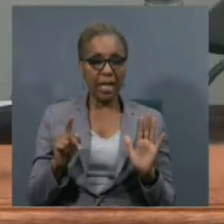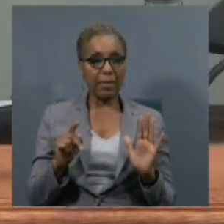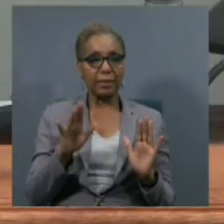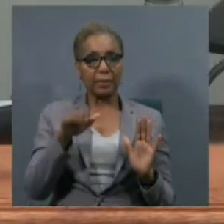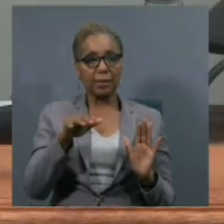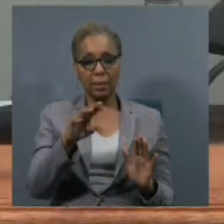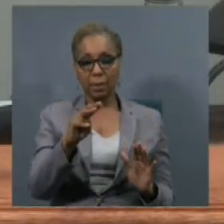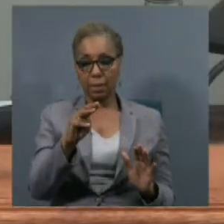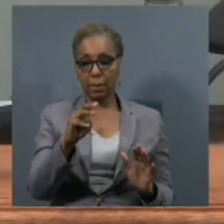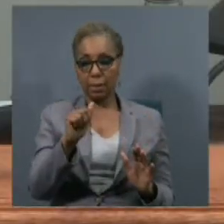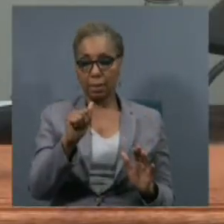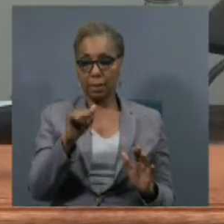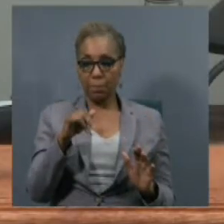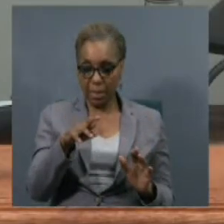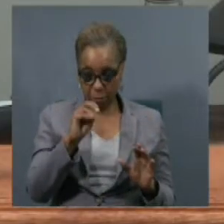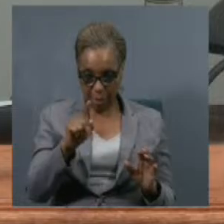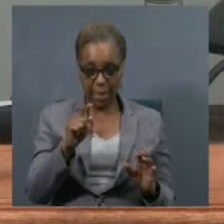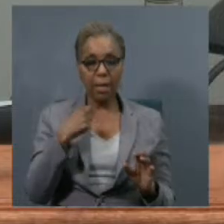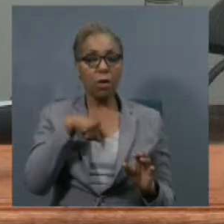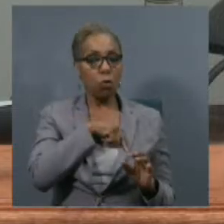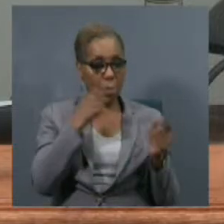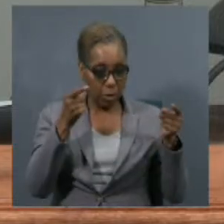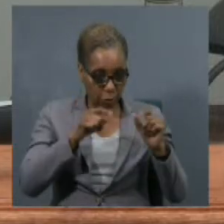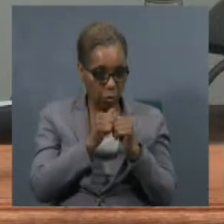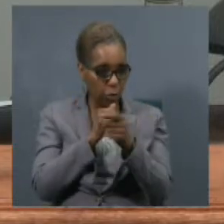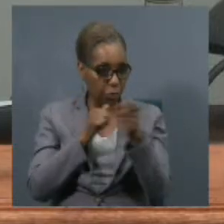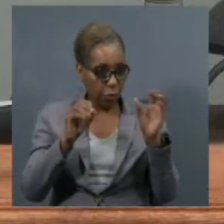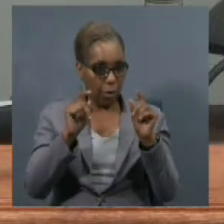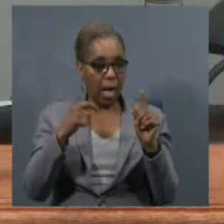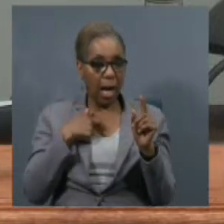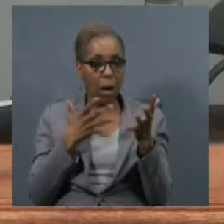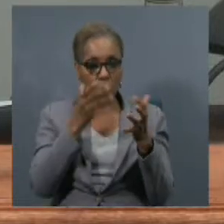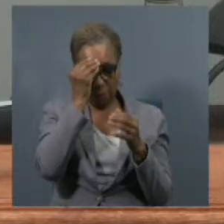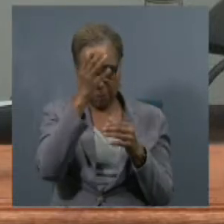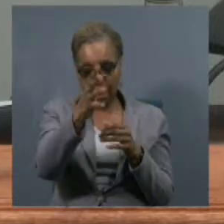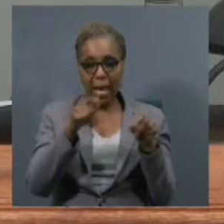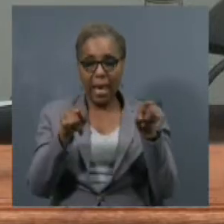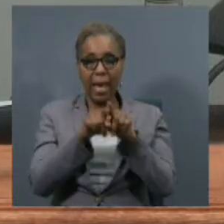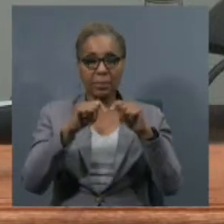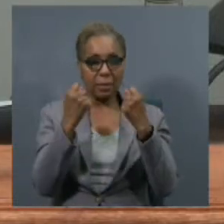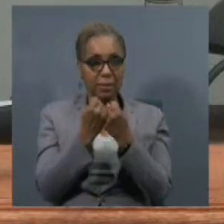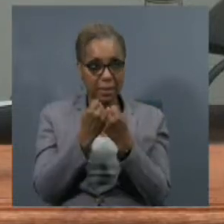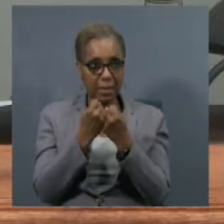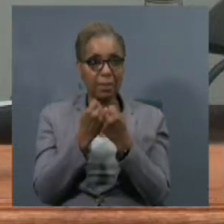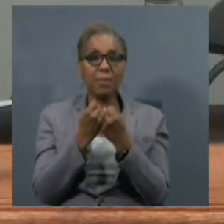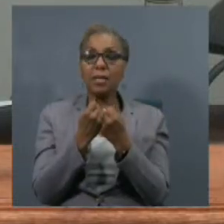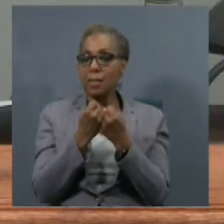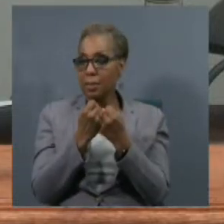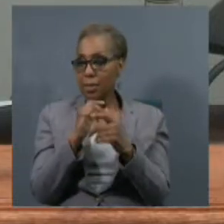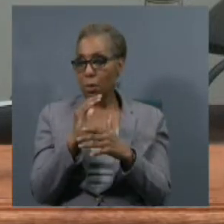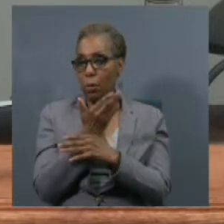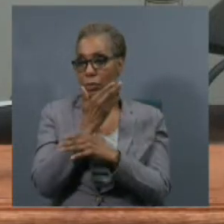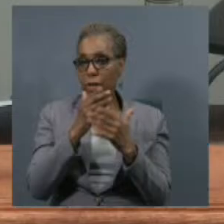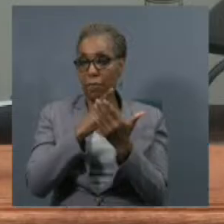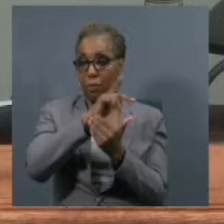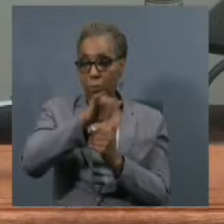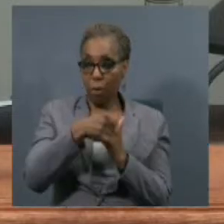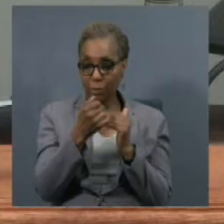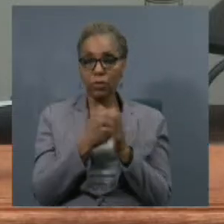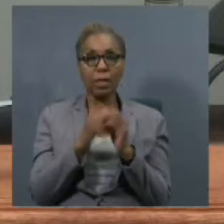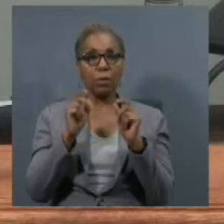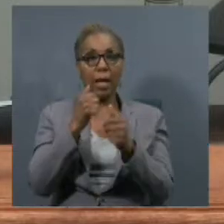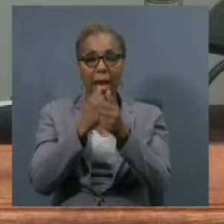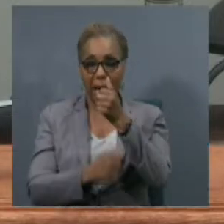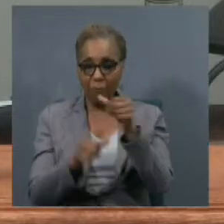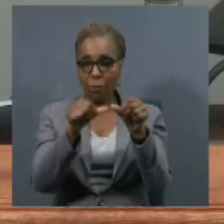Director Adcock, we totally agree with you. I want to share, as the team shared these projects,